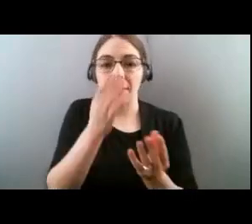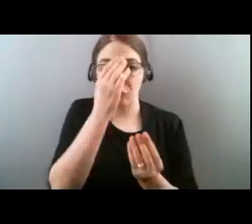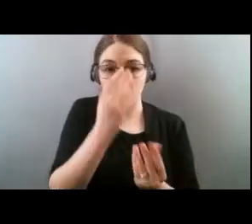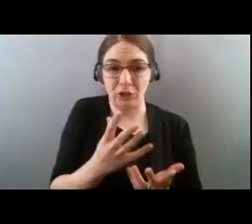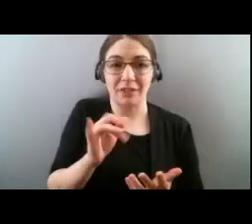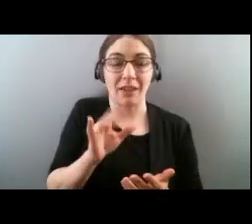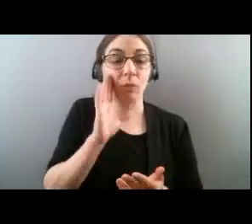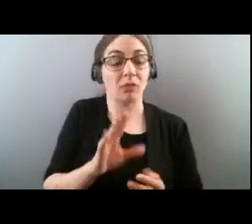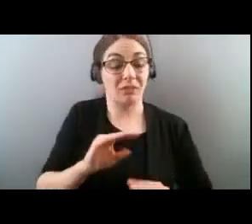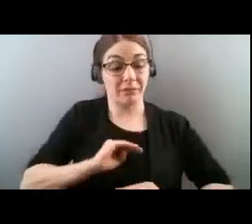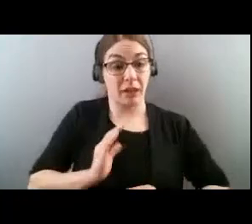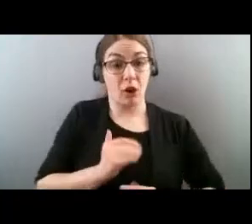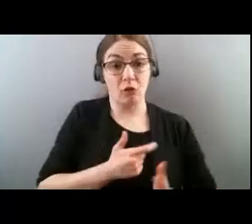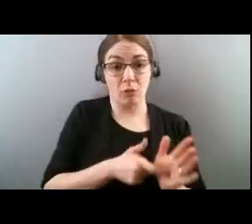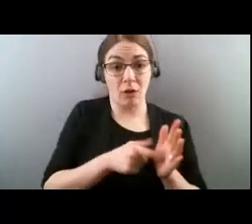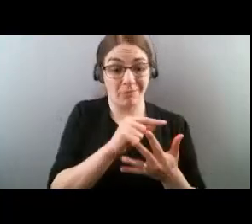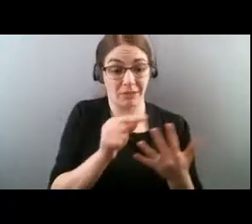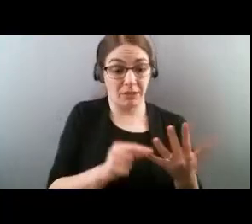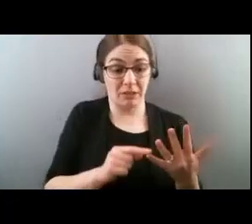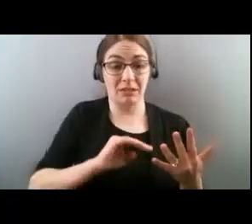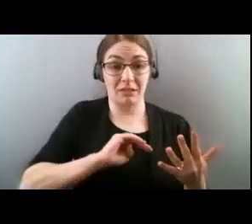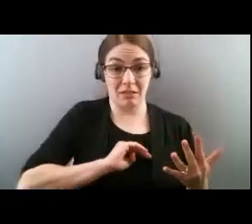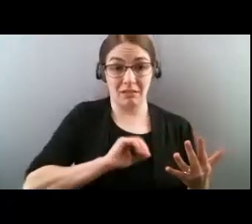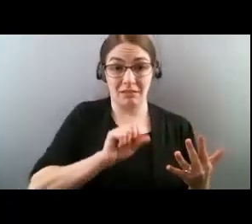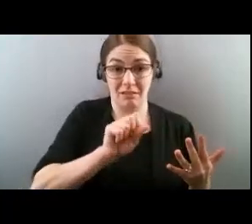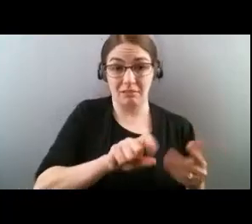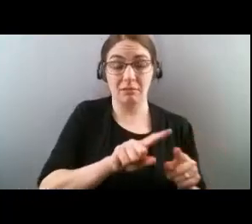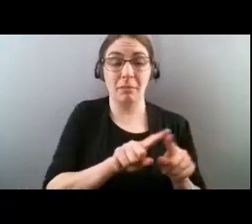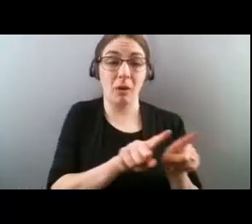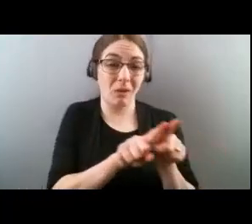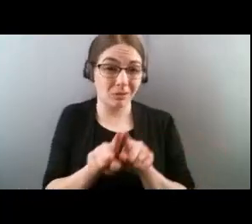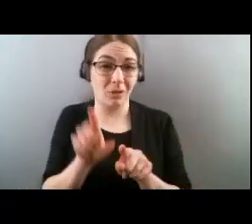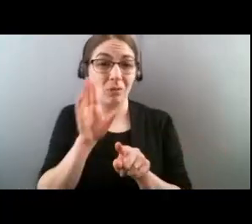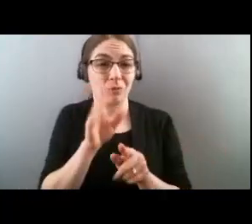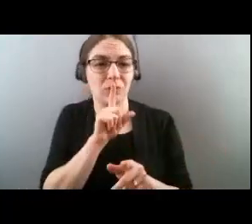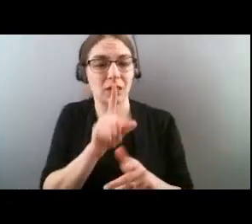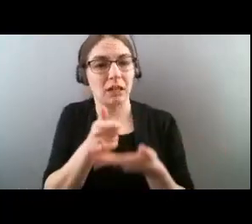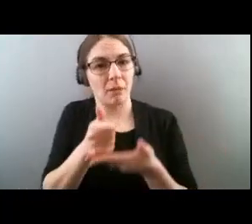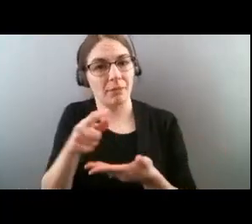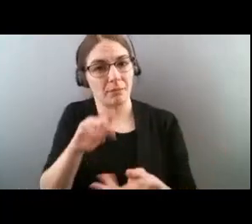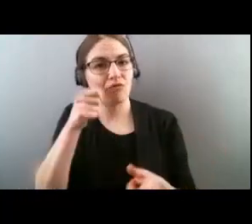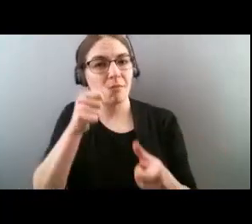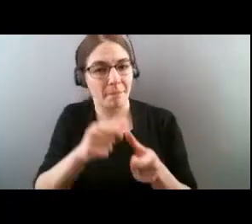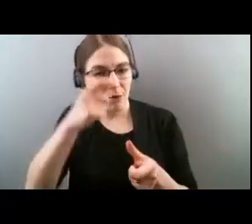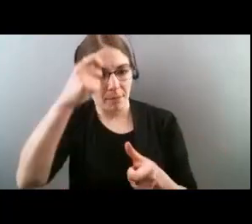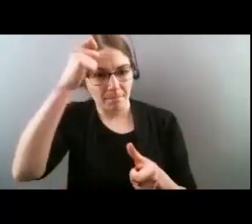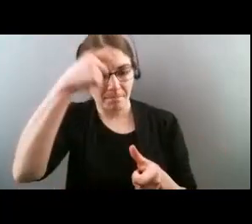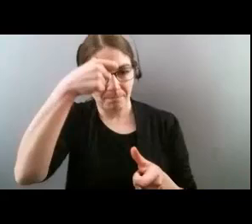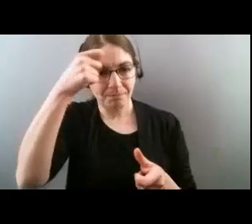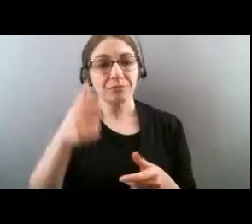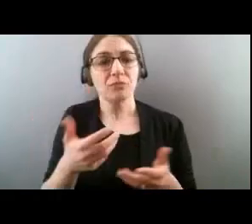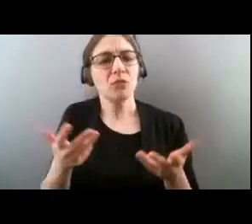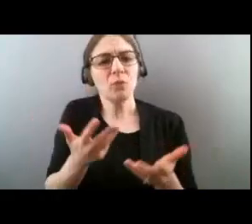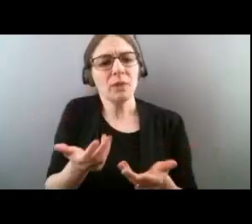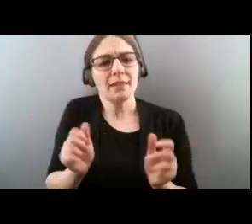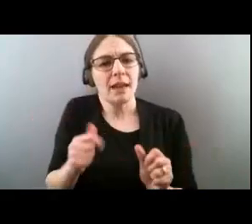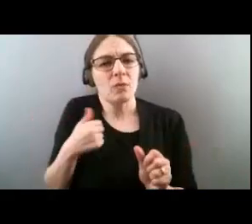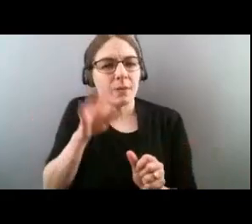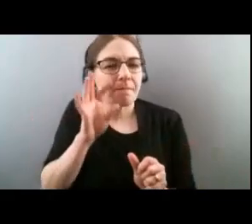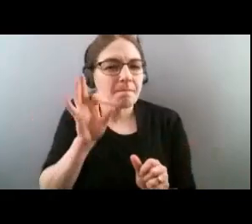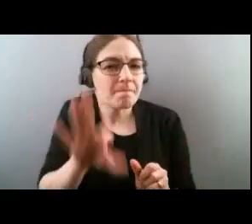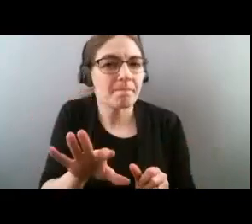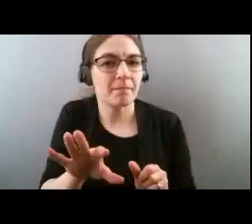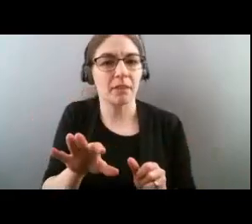but also really stick with them? And what can we give them? What little nuggets can we give them that are broad